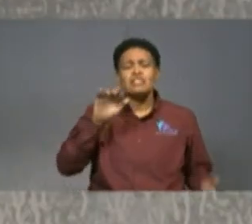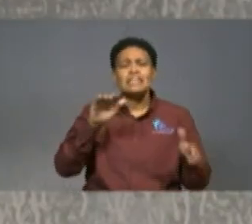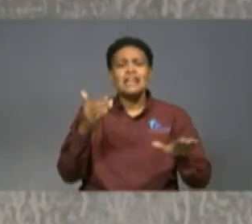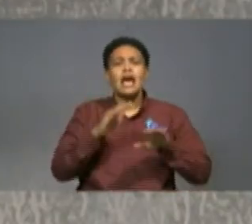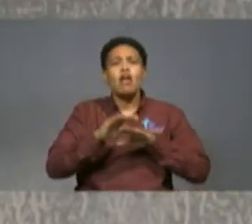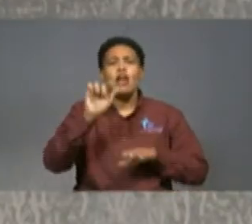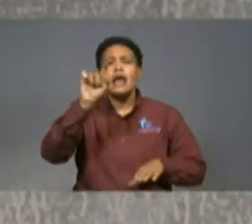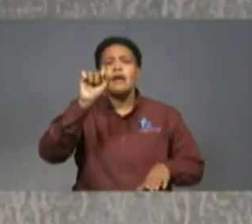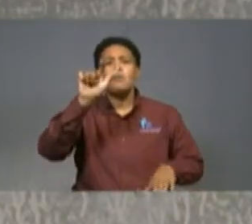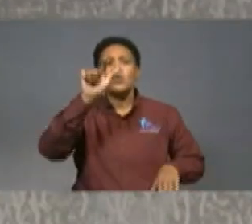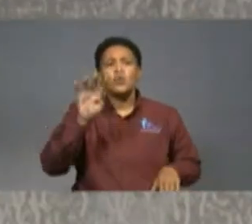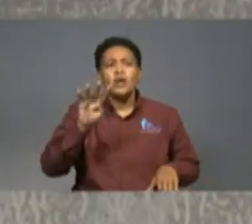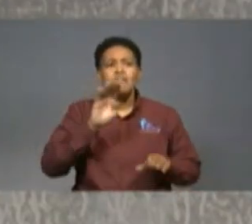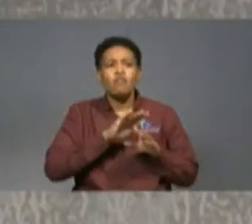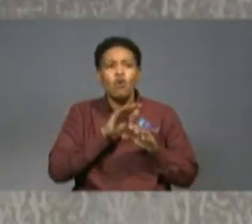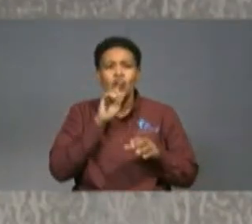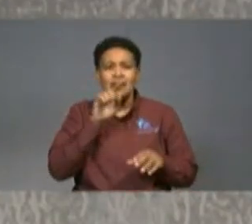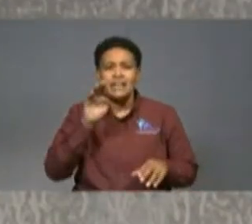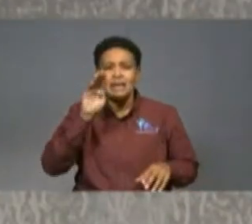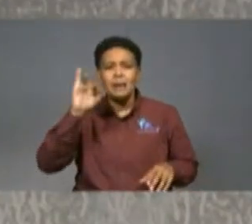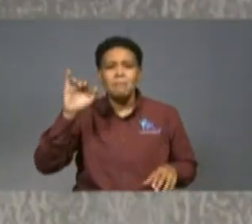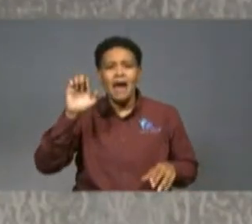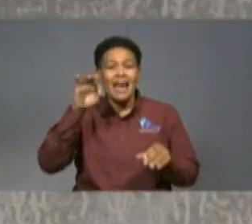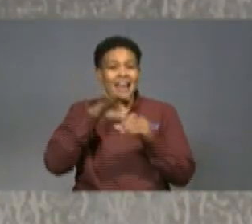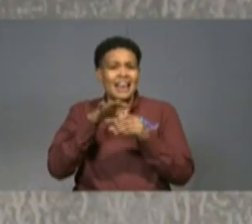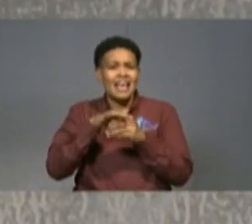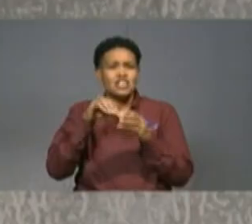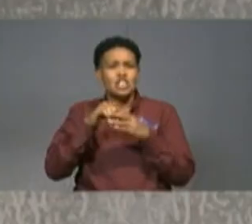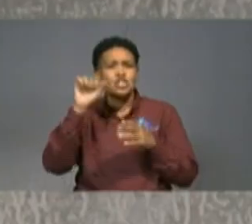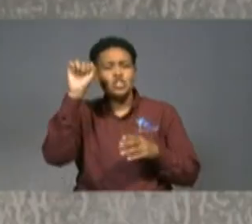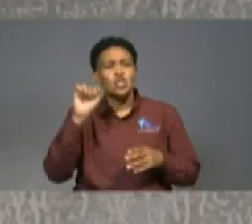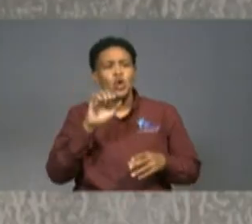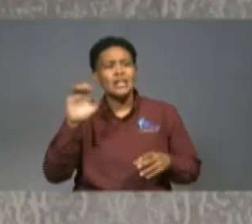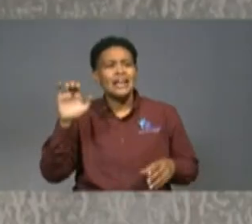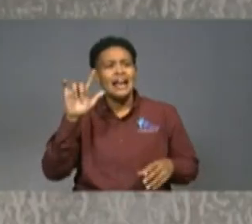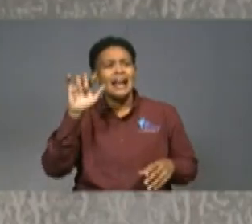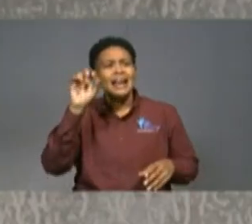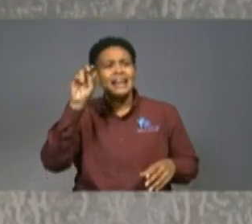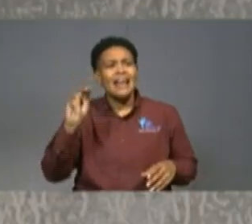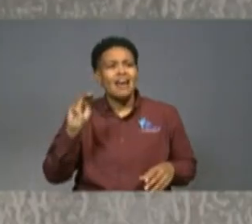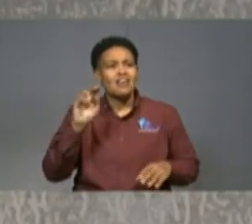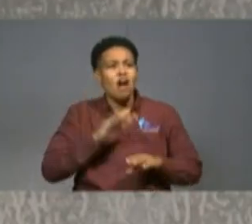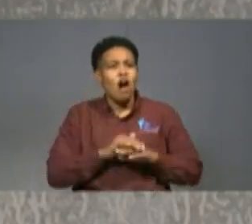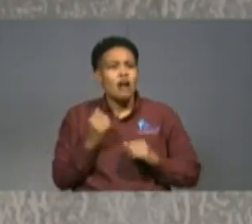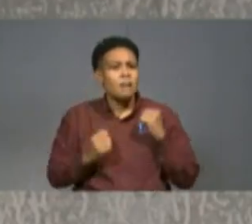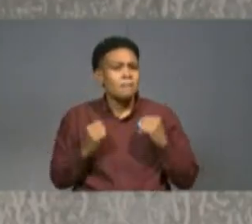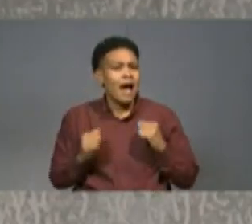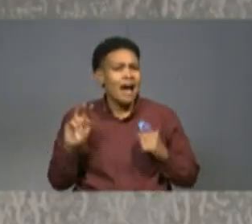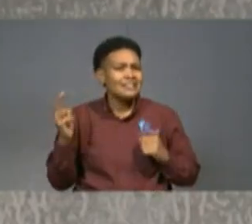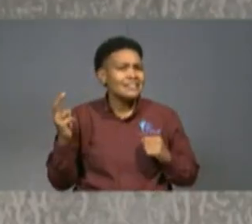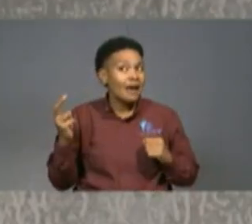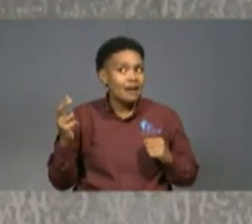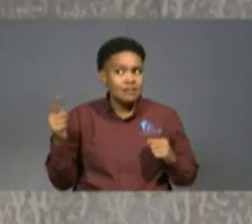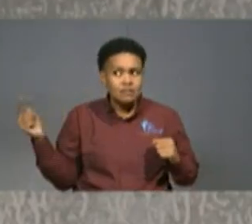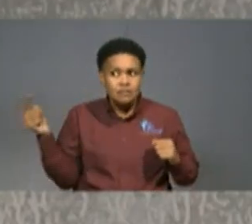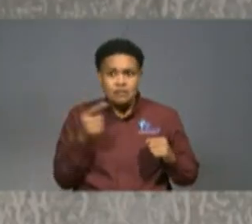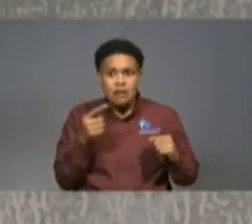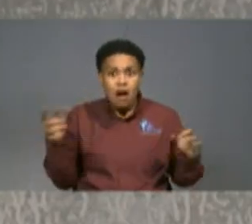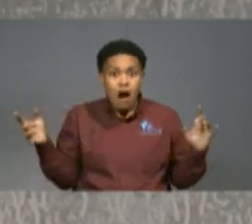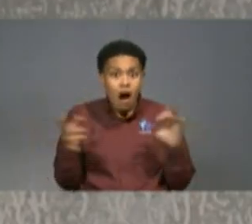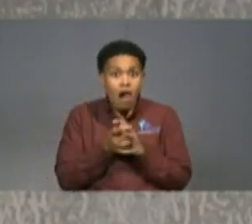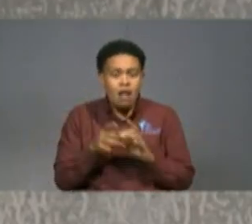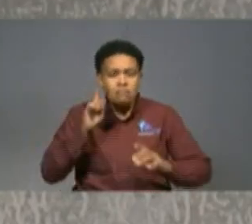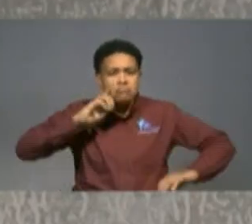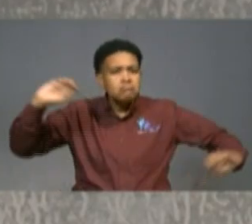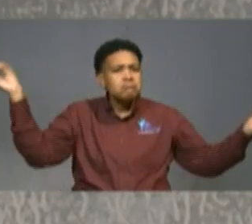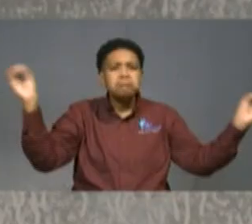24th. The by-election in Southeast Clarendon was on March 2nd. There's absolutely no